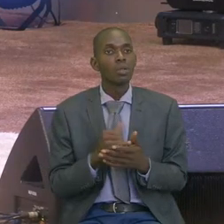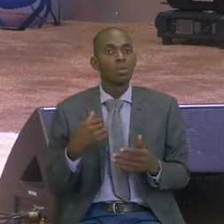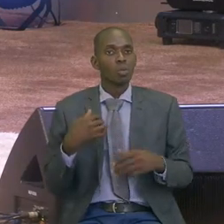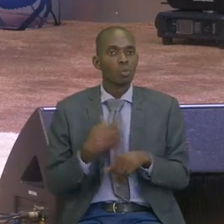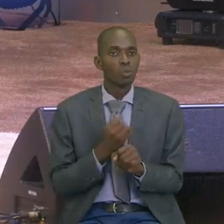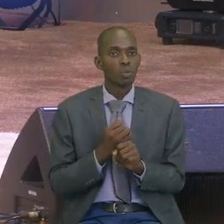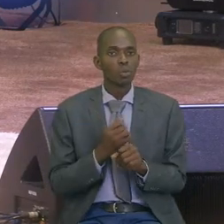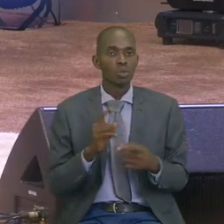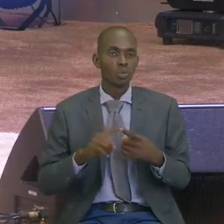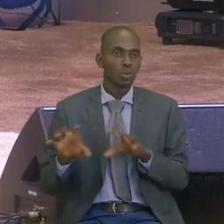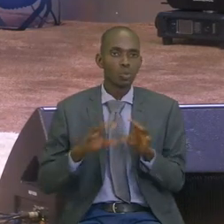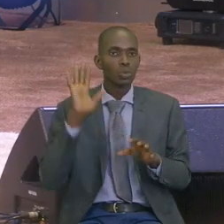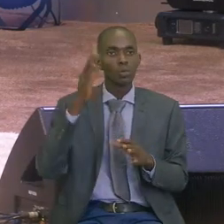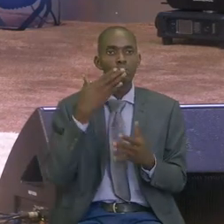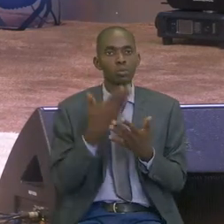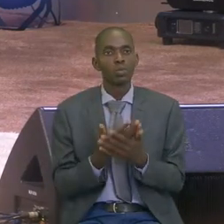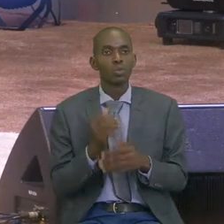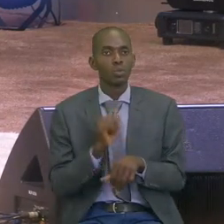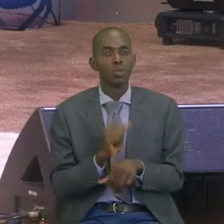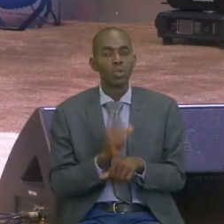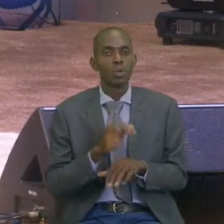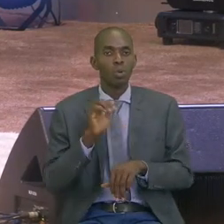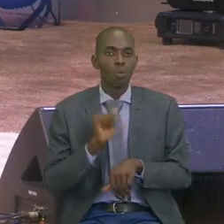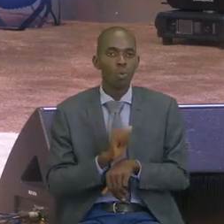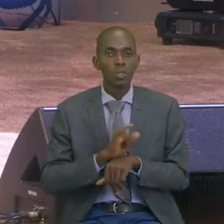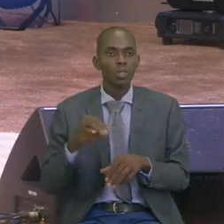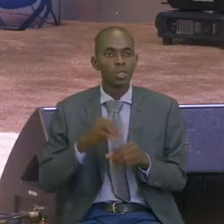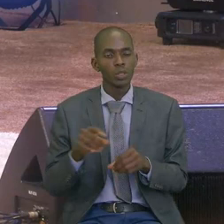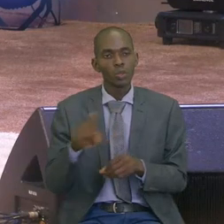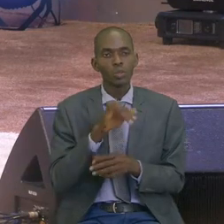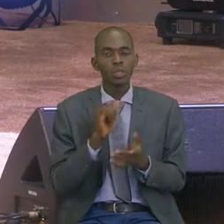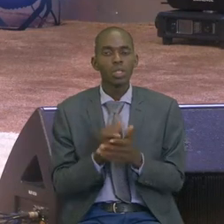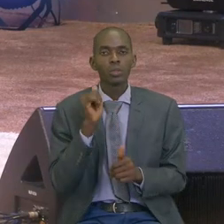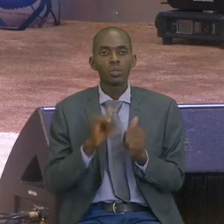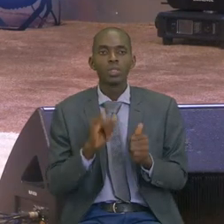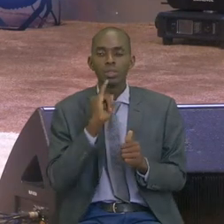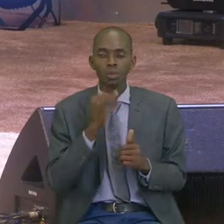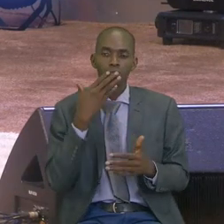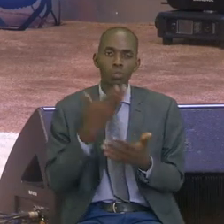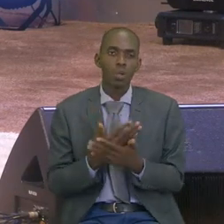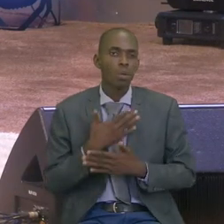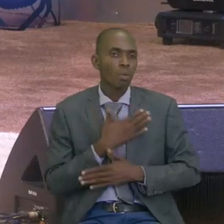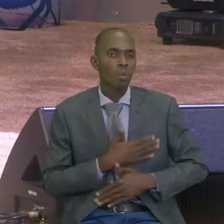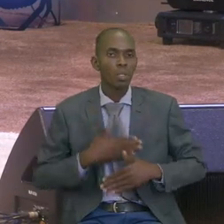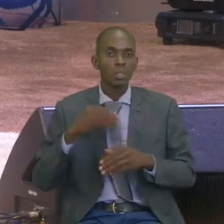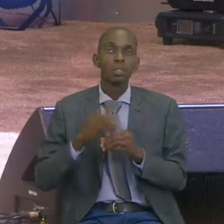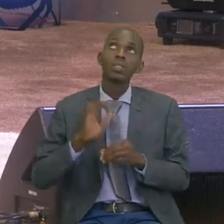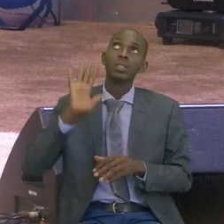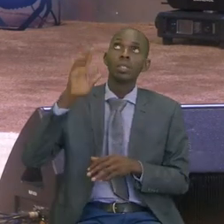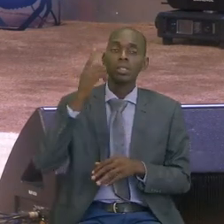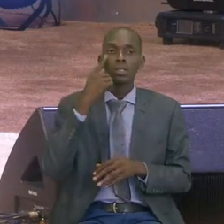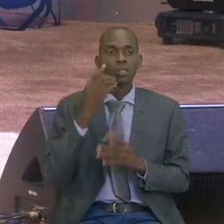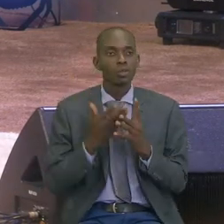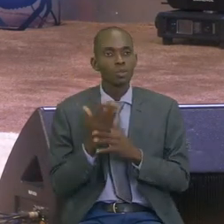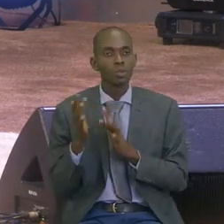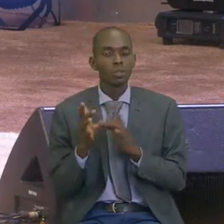his will, walking in you, working in you that which is well-pleasing in his sight, through